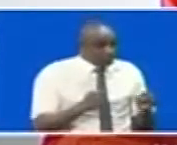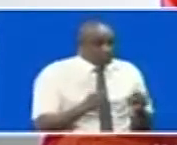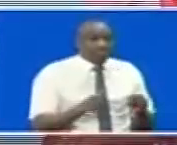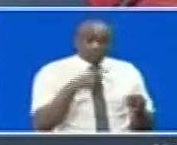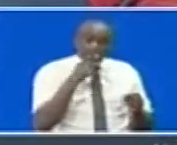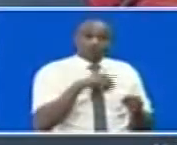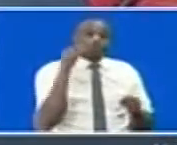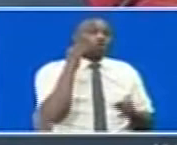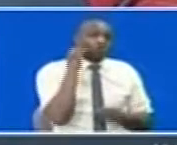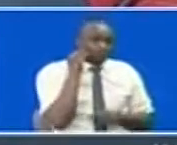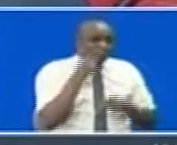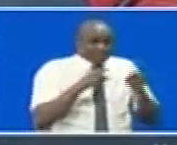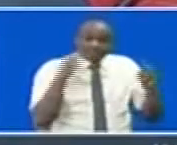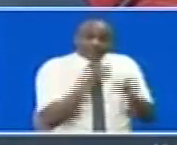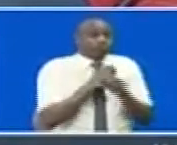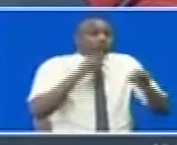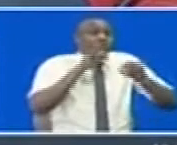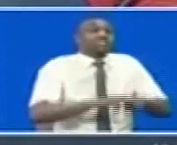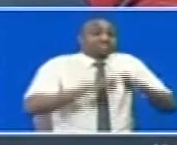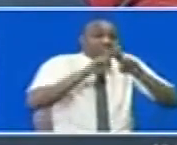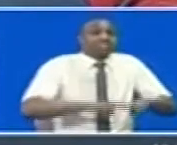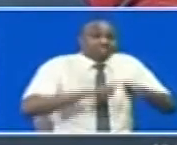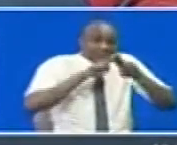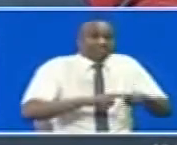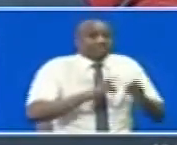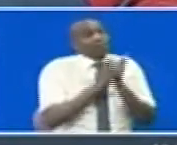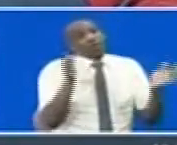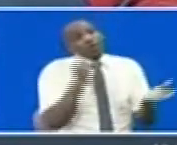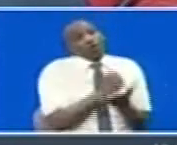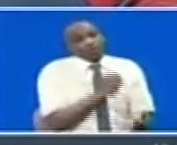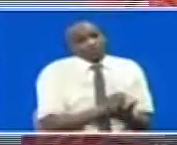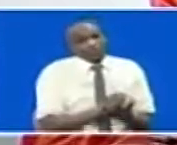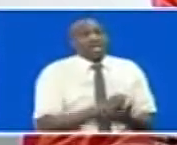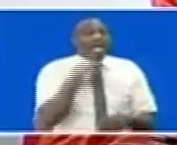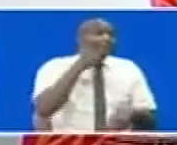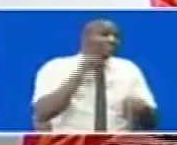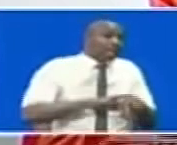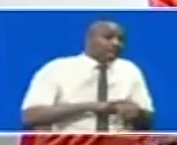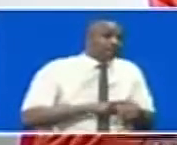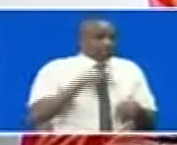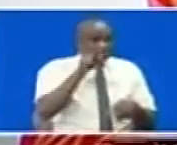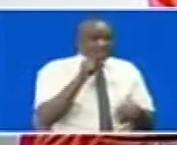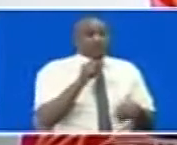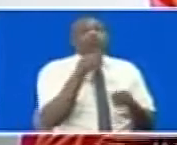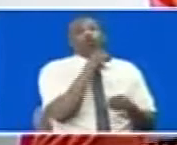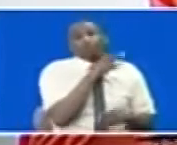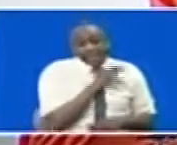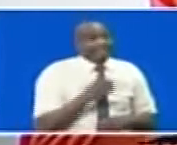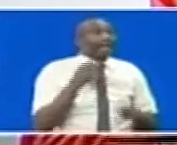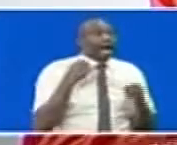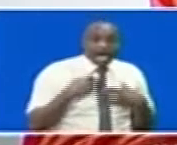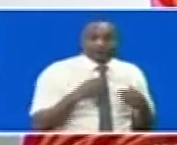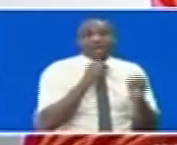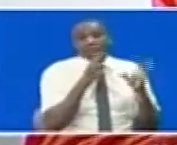home. But you cannot sit in a public office and every time you are lamenting that you do not have